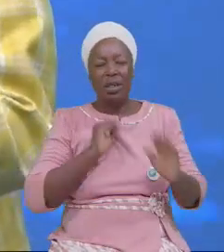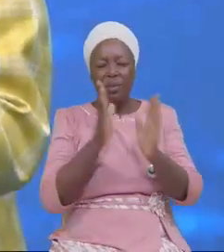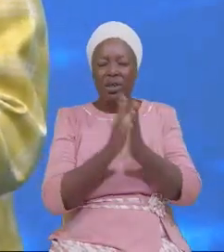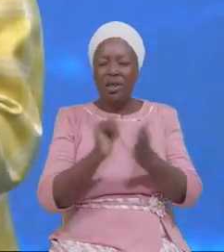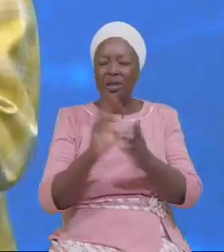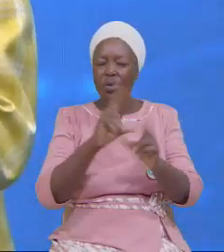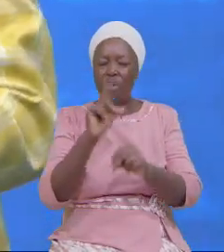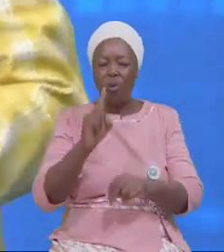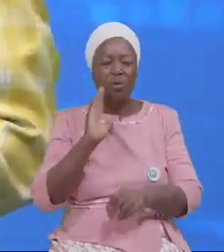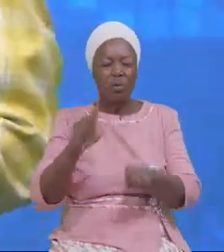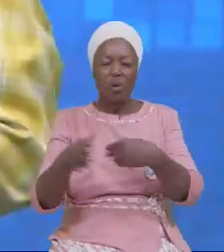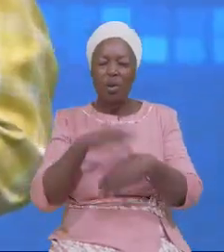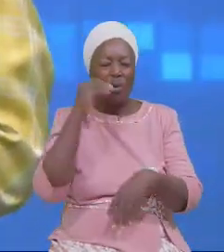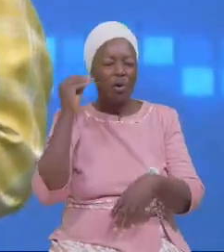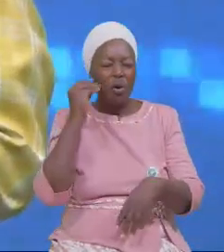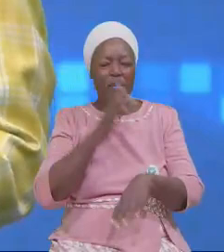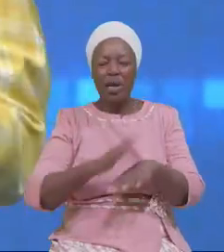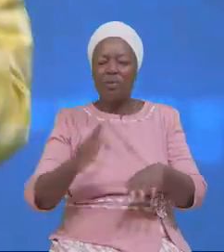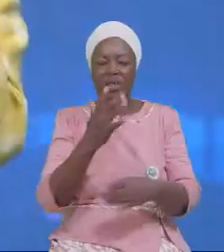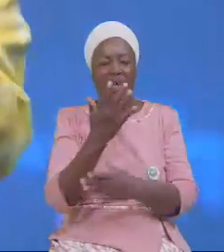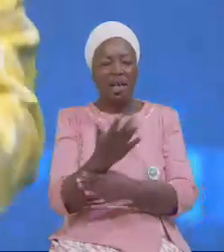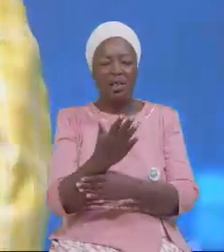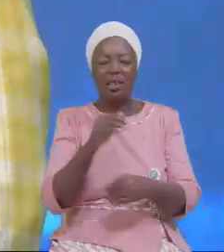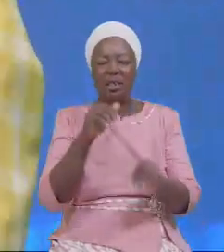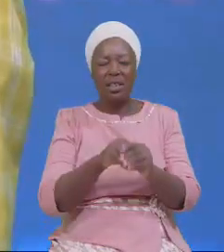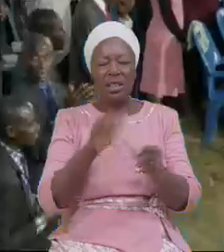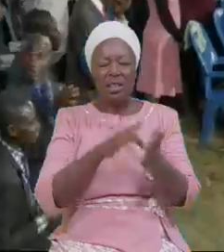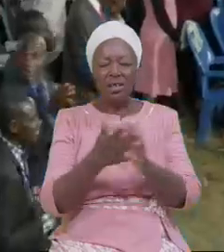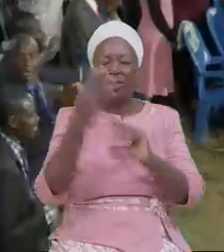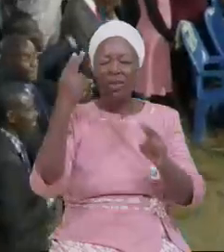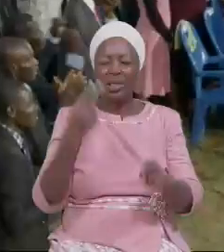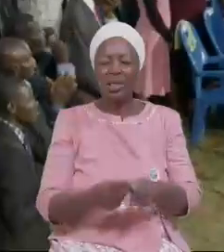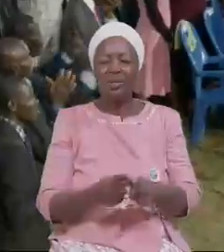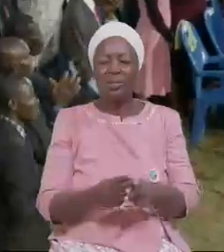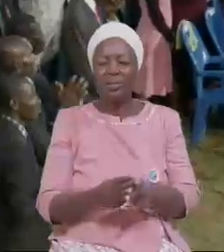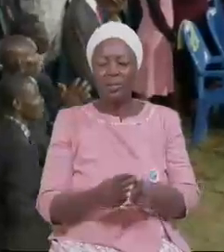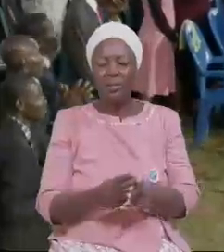go back home empty-handed in Jesus' name. Amen.